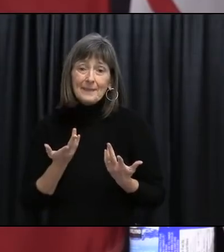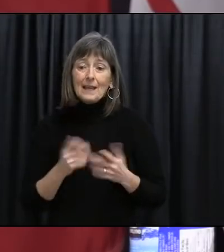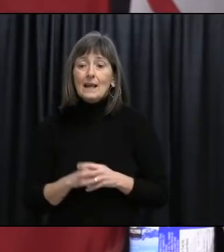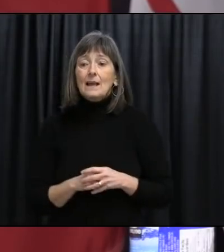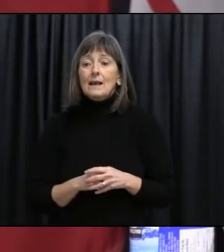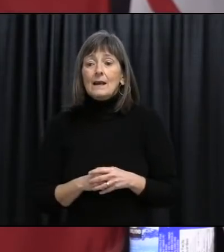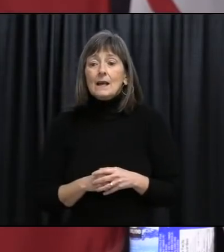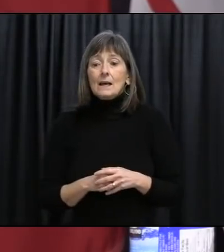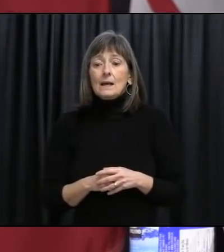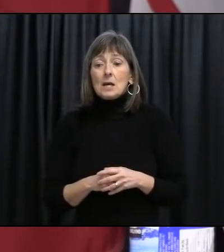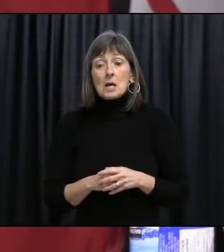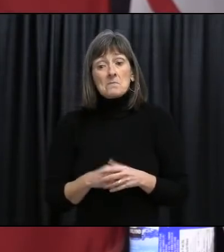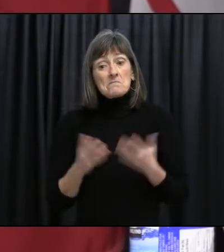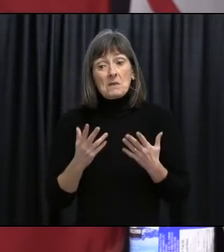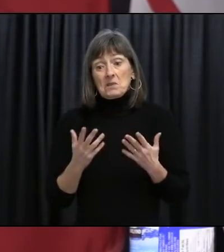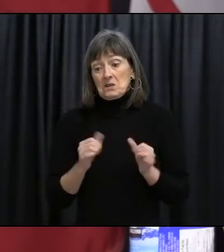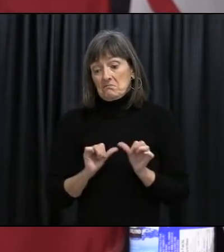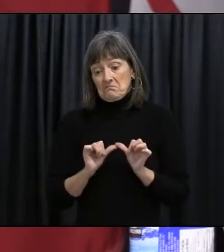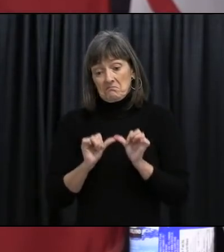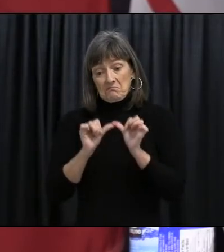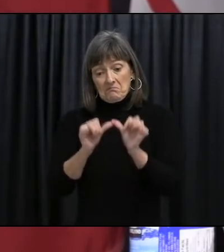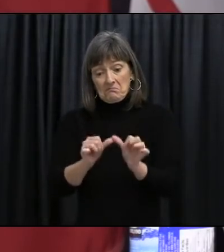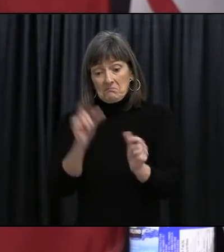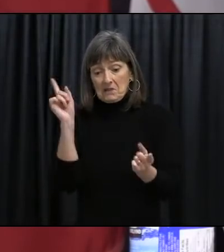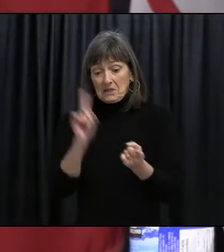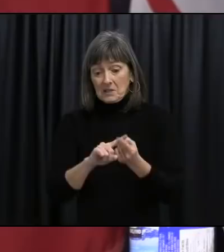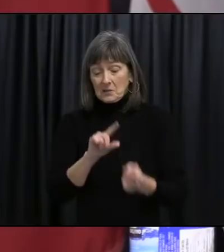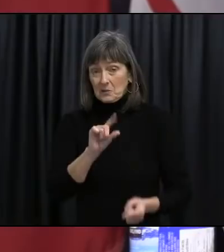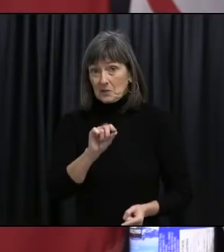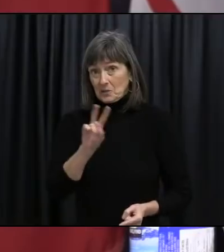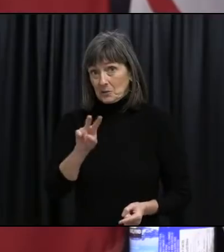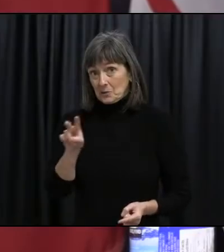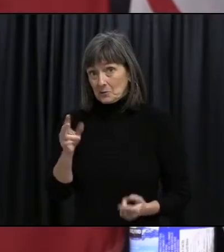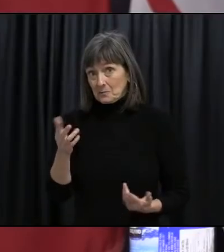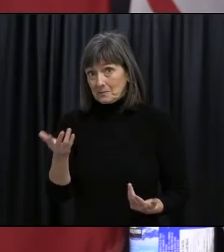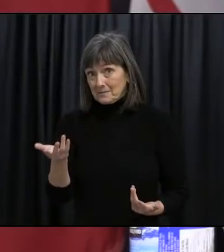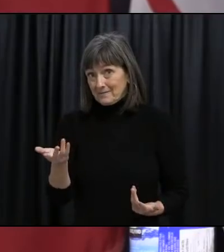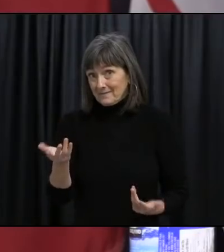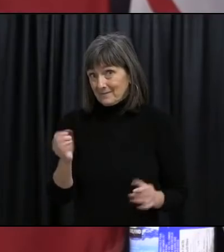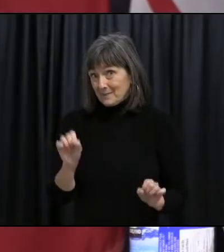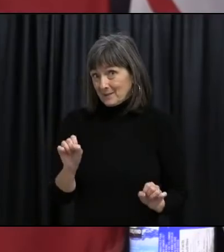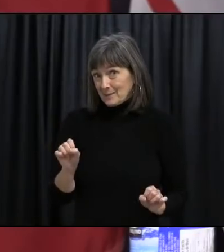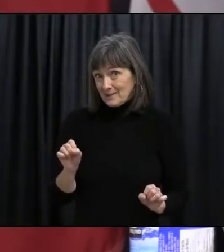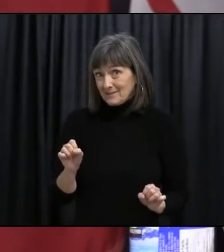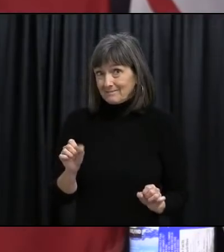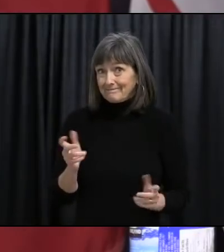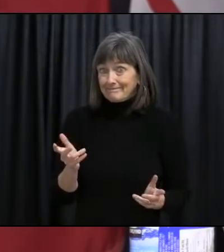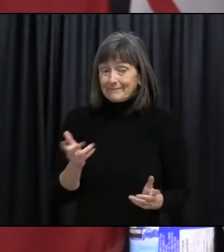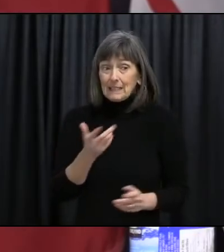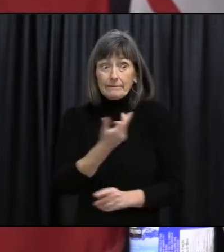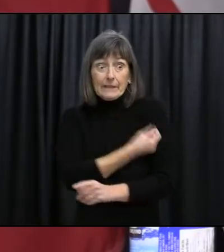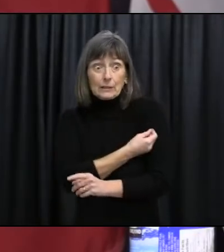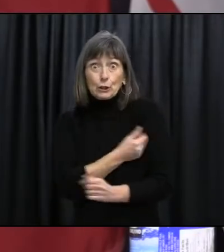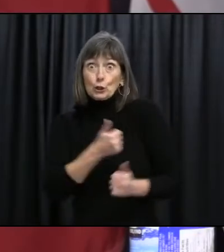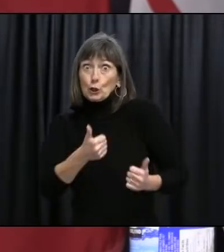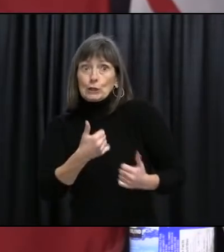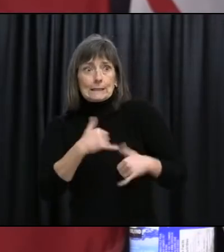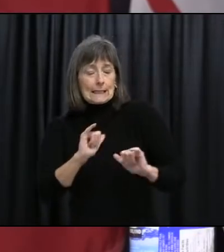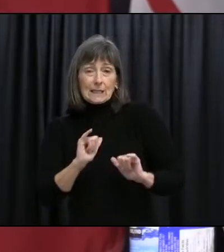possibly right through into 2022, no matter how effective the vaccine